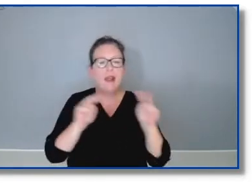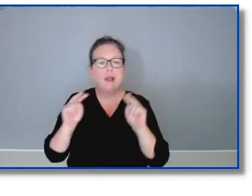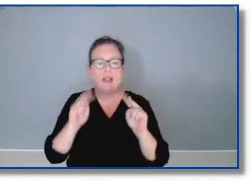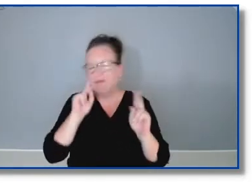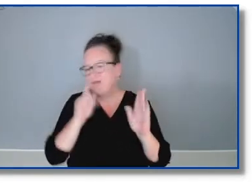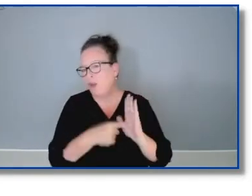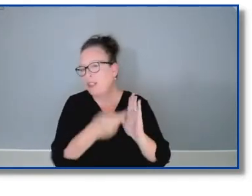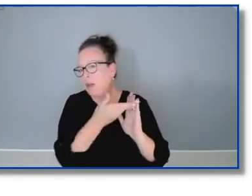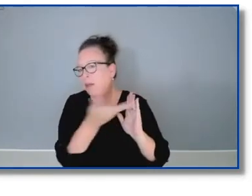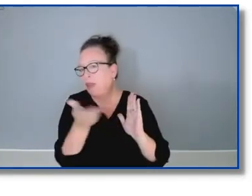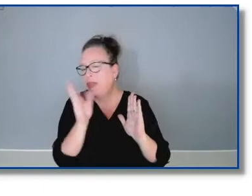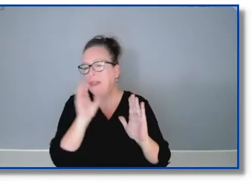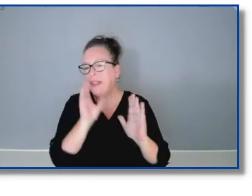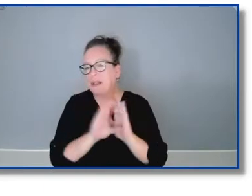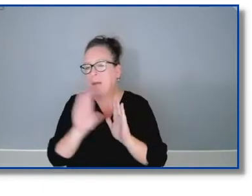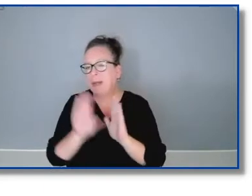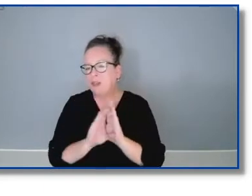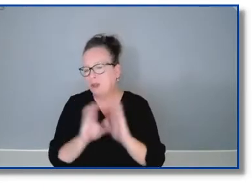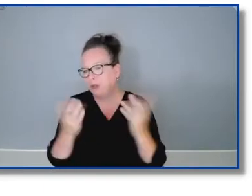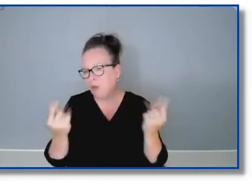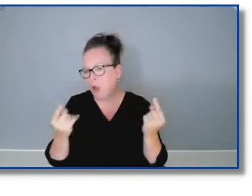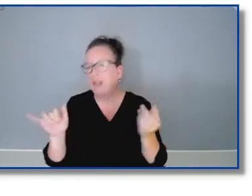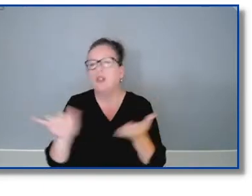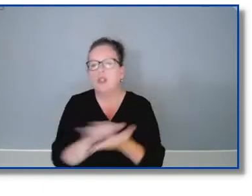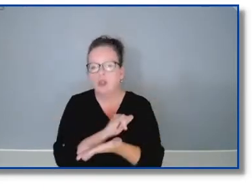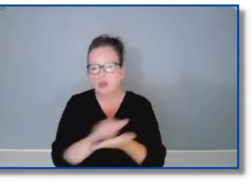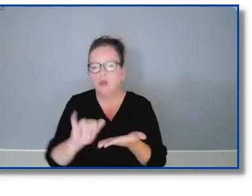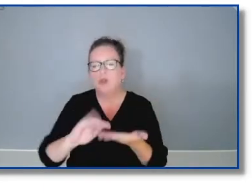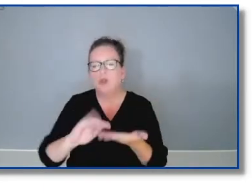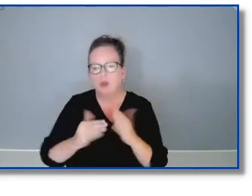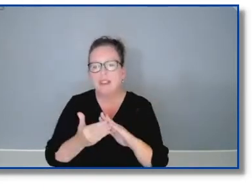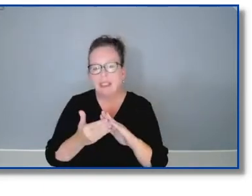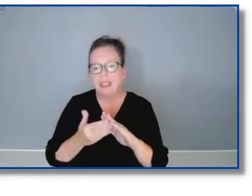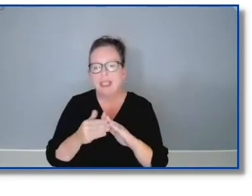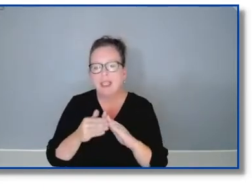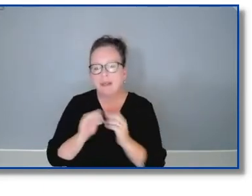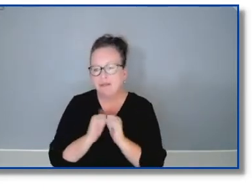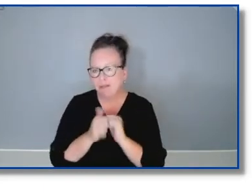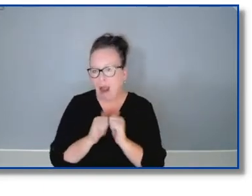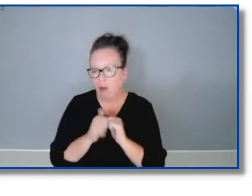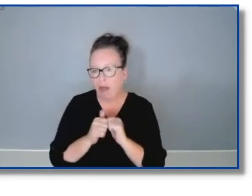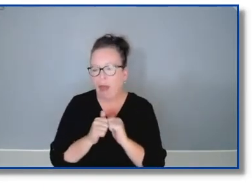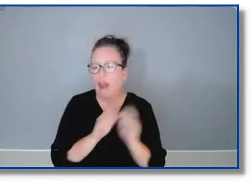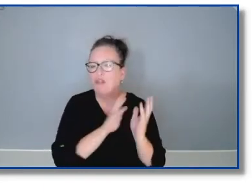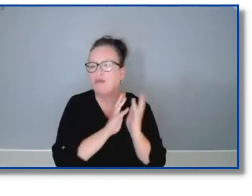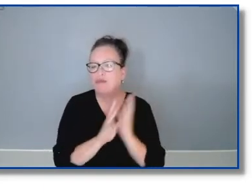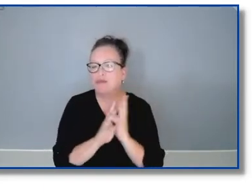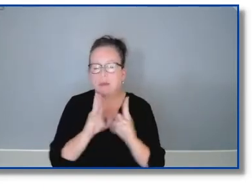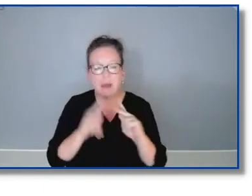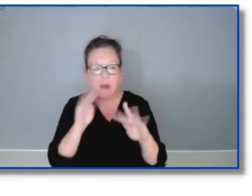of the New York Marathon crowd, the LA